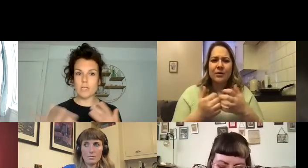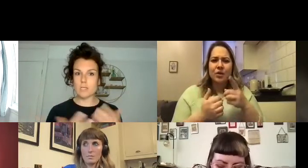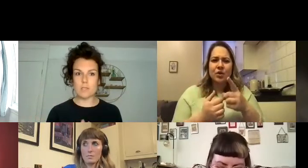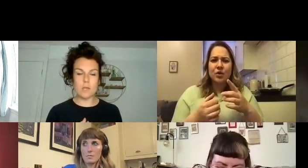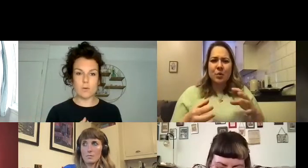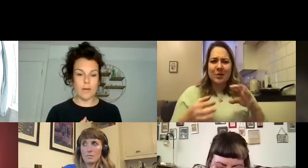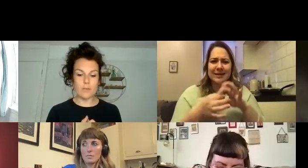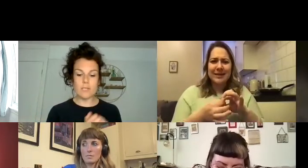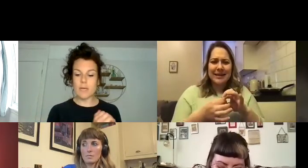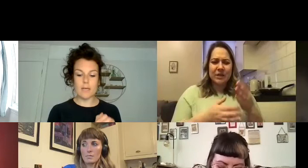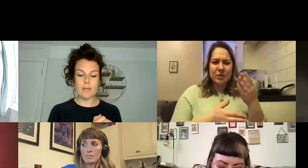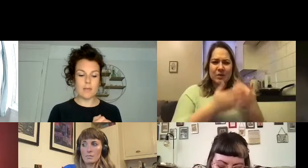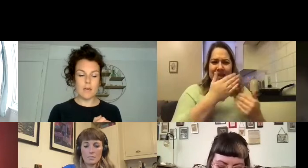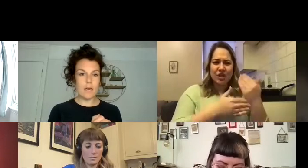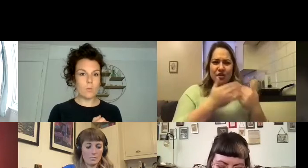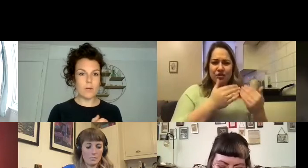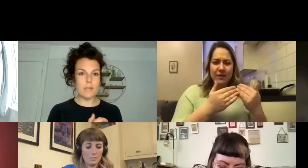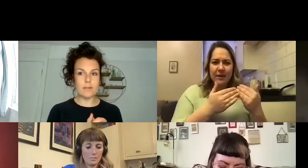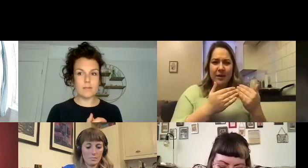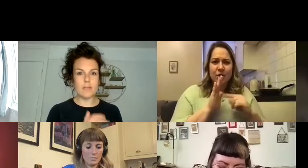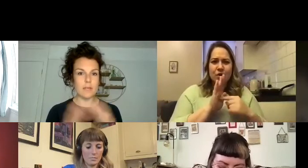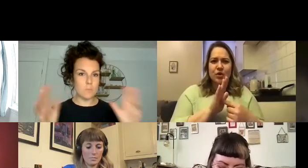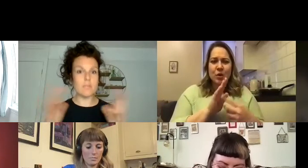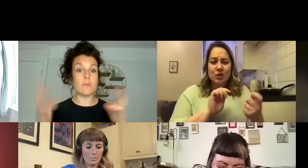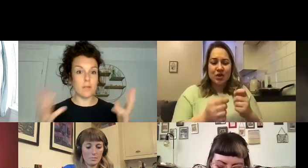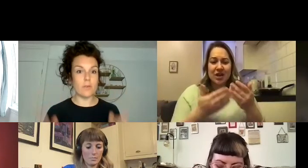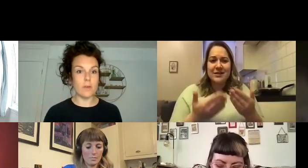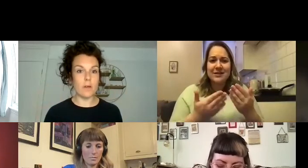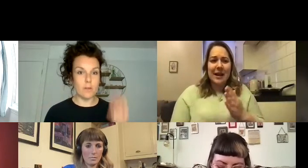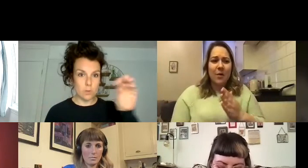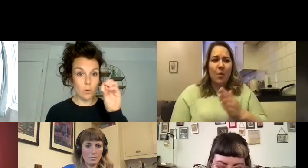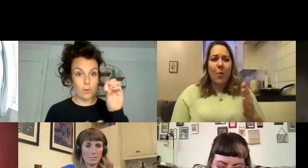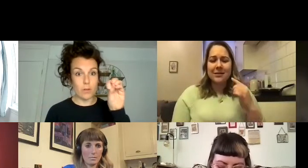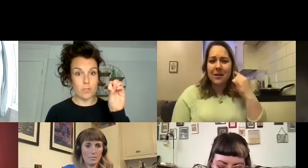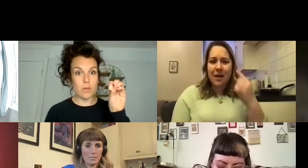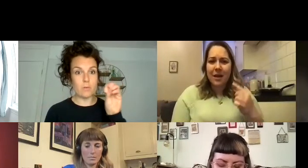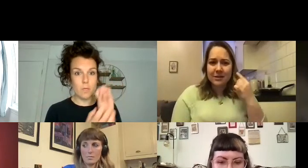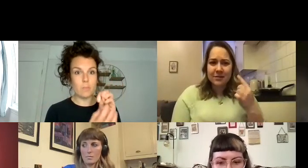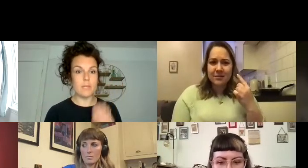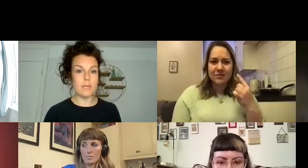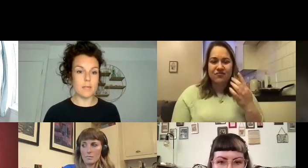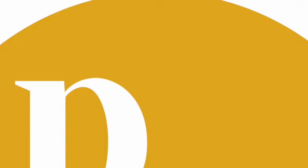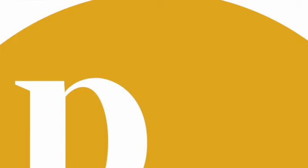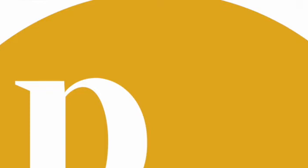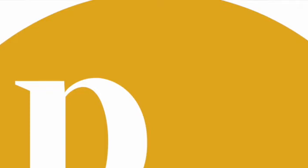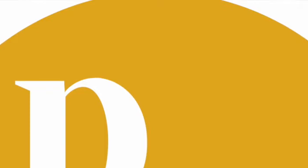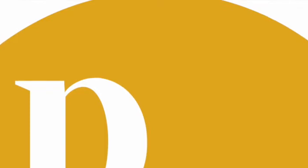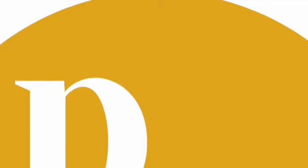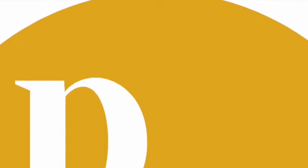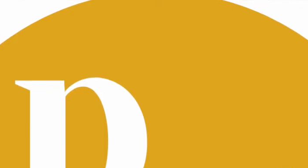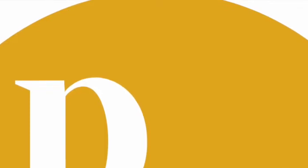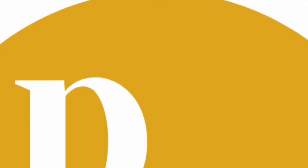those changes that you're now seeing in West London, and specifically on the Earl's Court Road, so particularly as